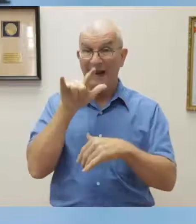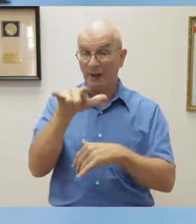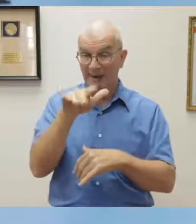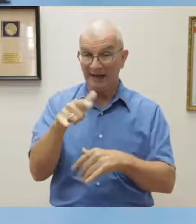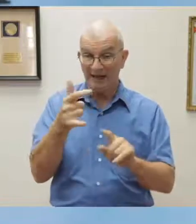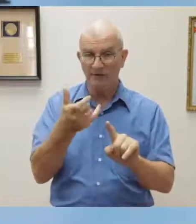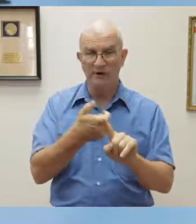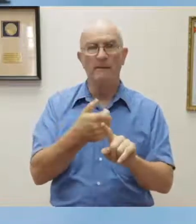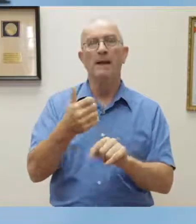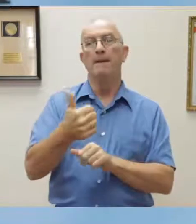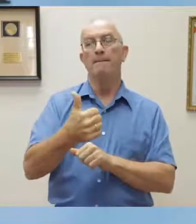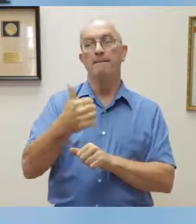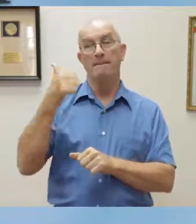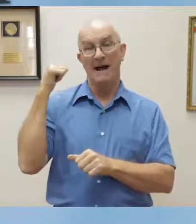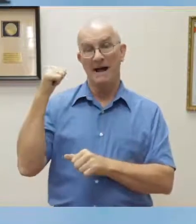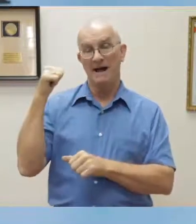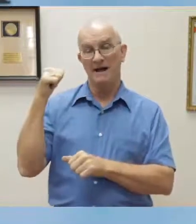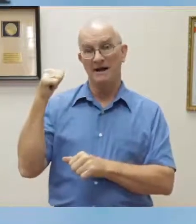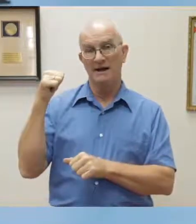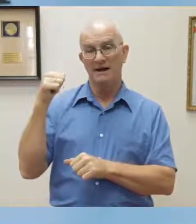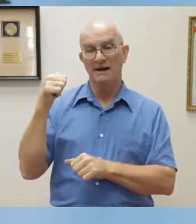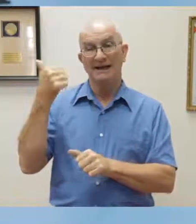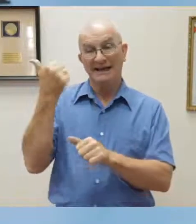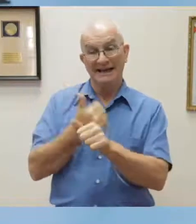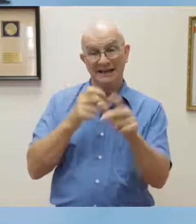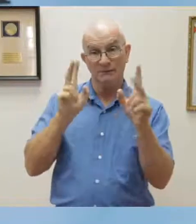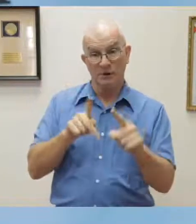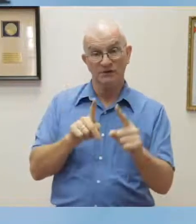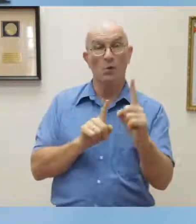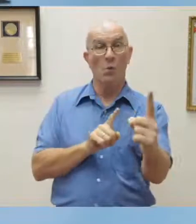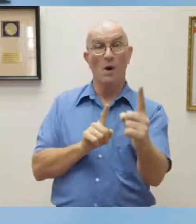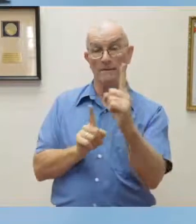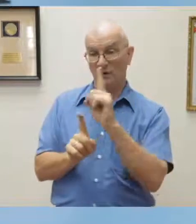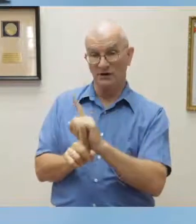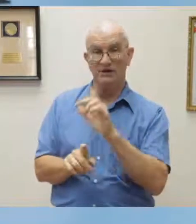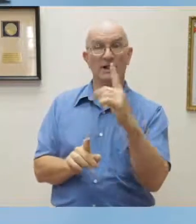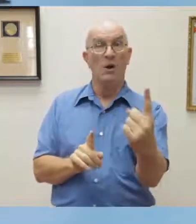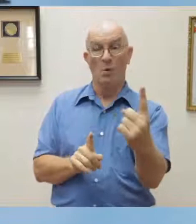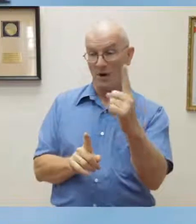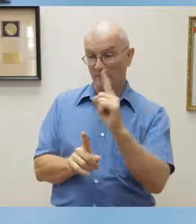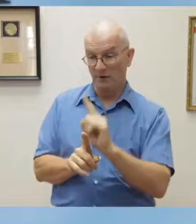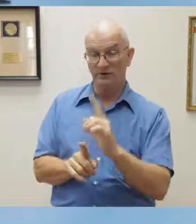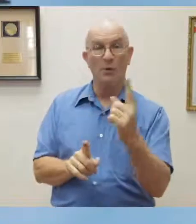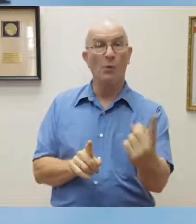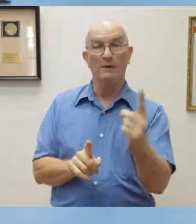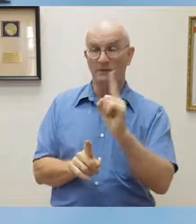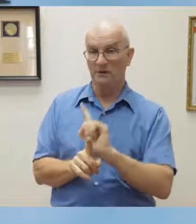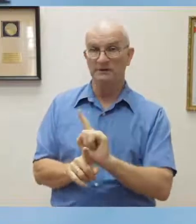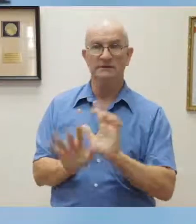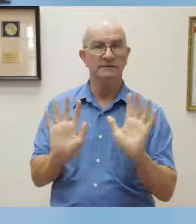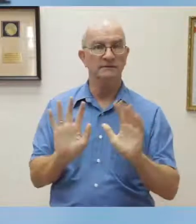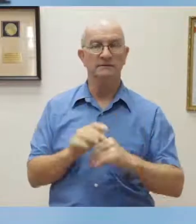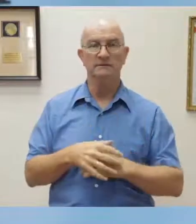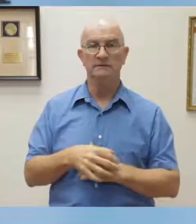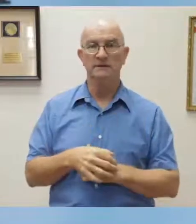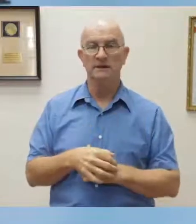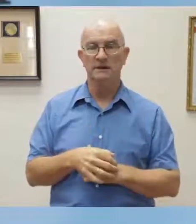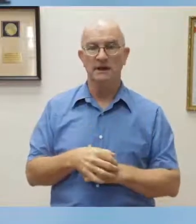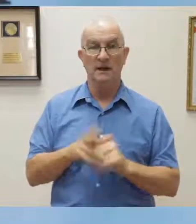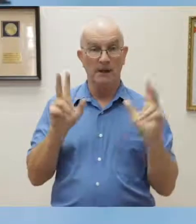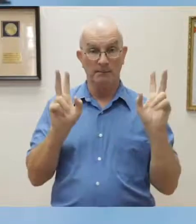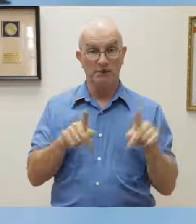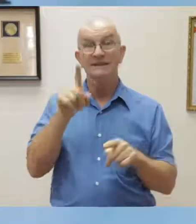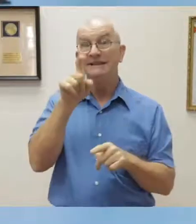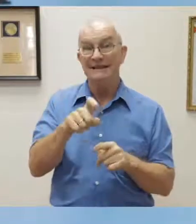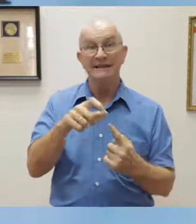next person enters. Persons needing special assistance should be boarded before